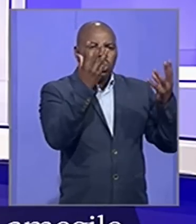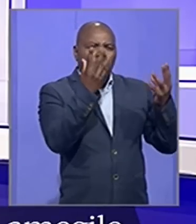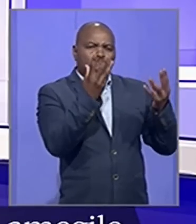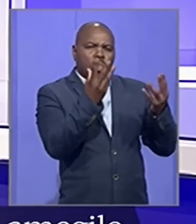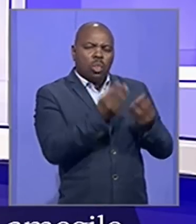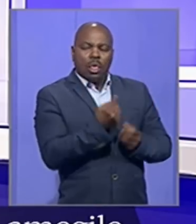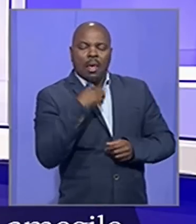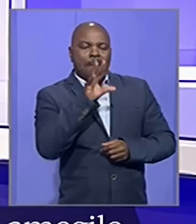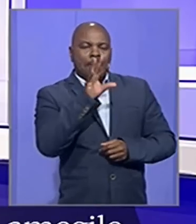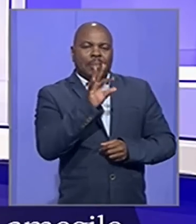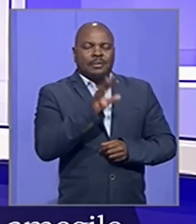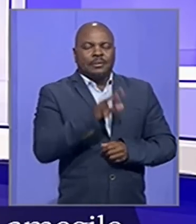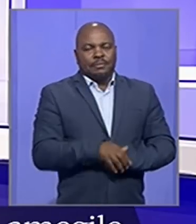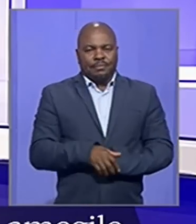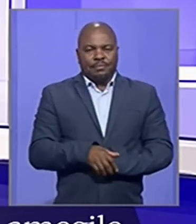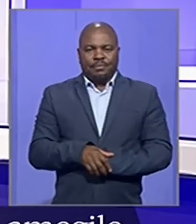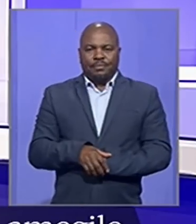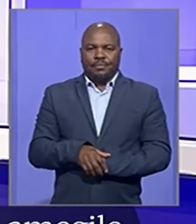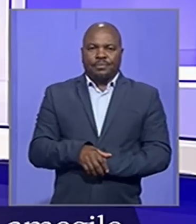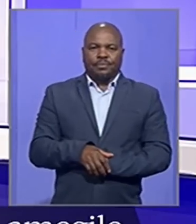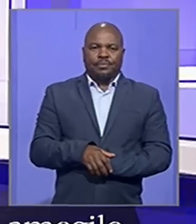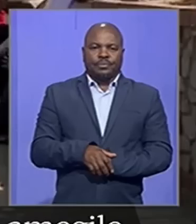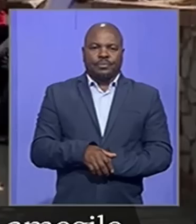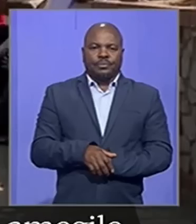ka mošupologo.